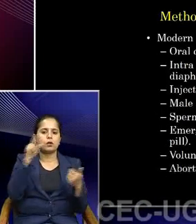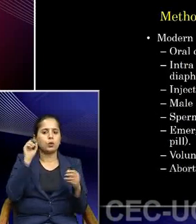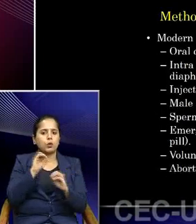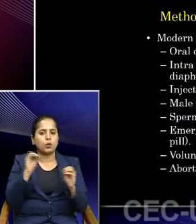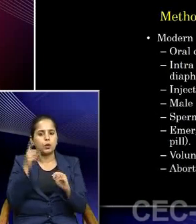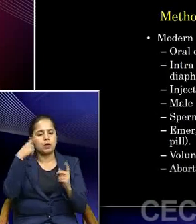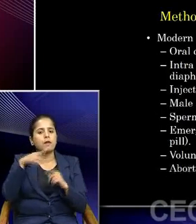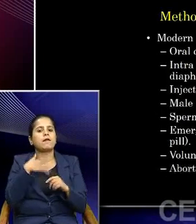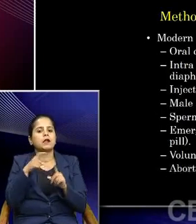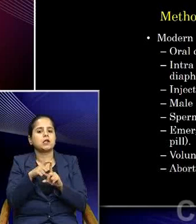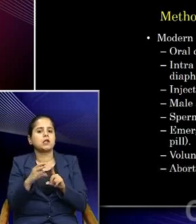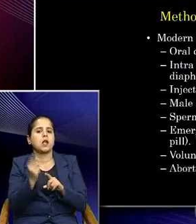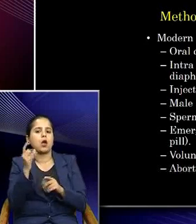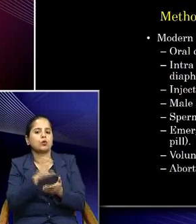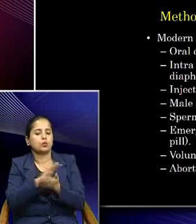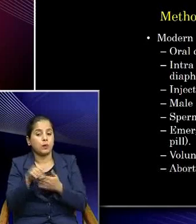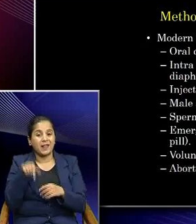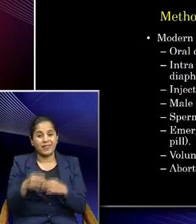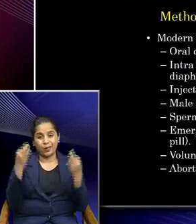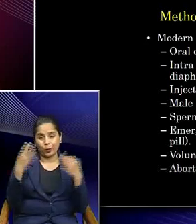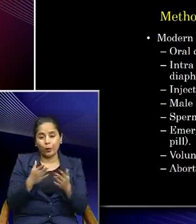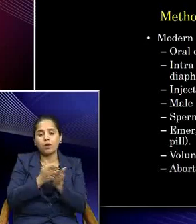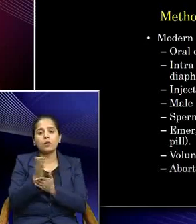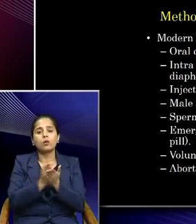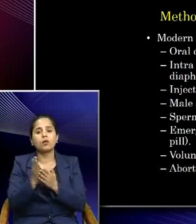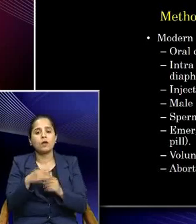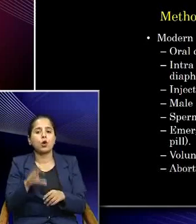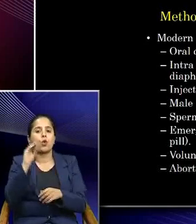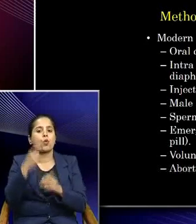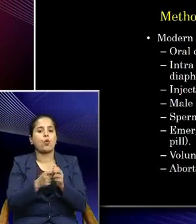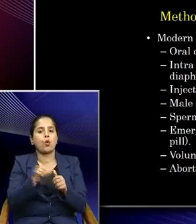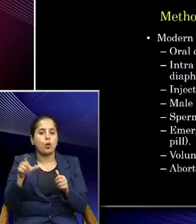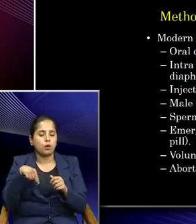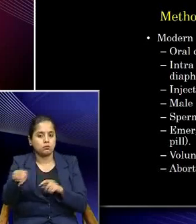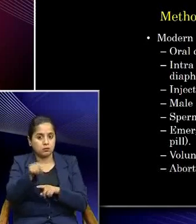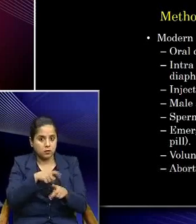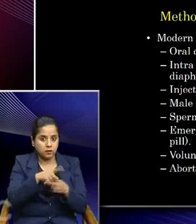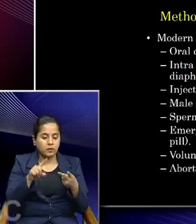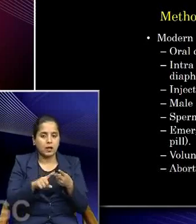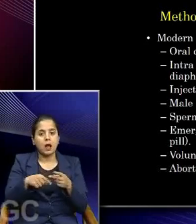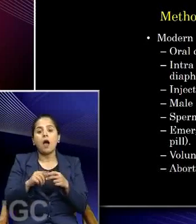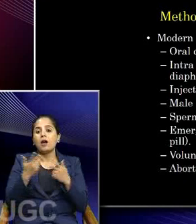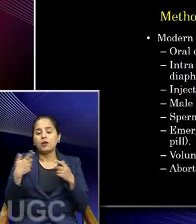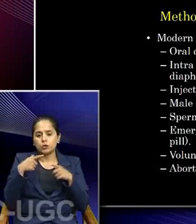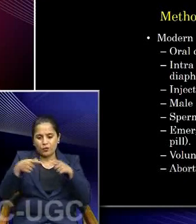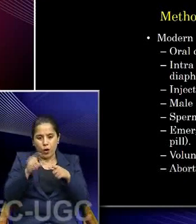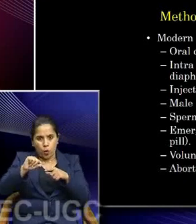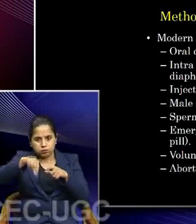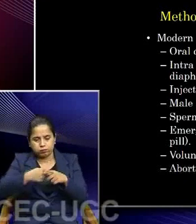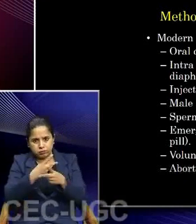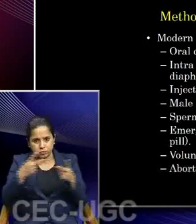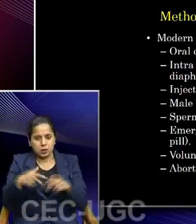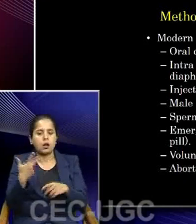douche. Modern methods are oral contraceptive, intrauterine devices, injectable